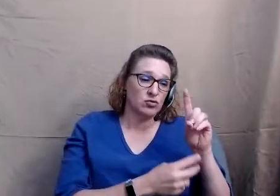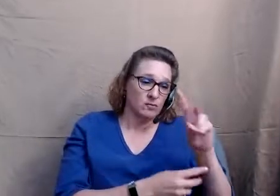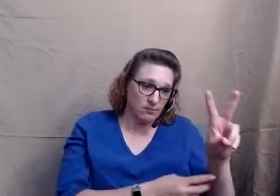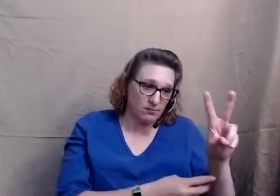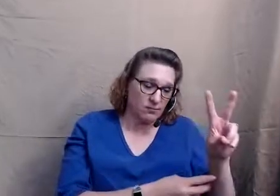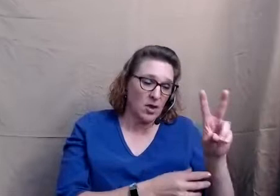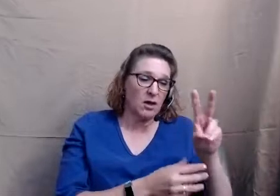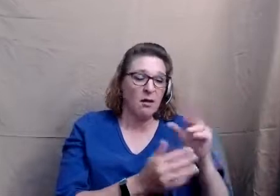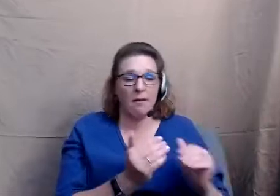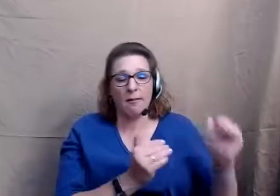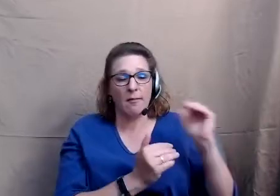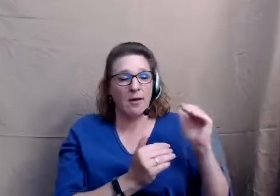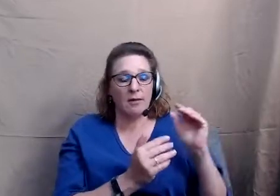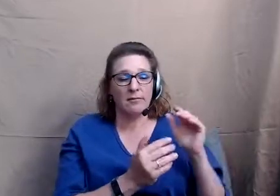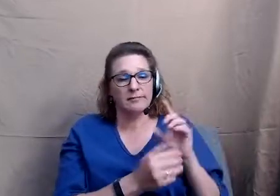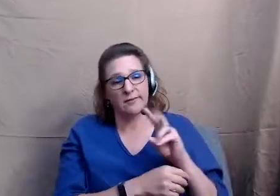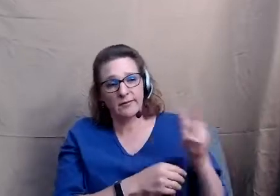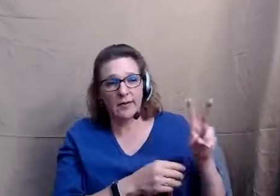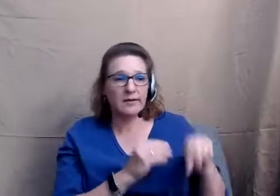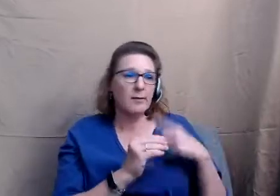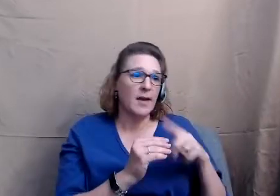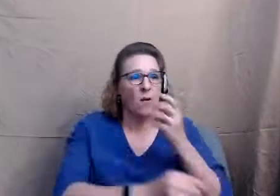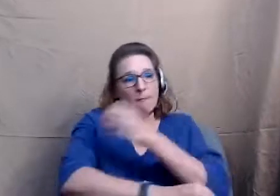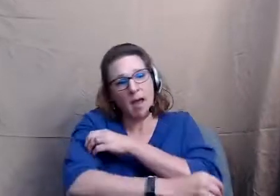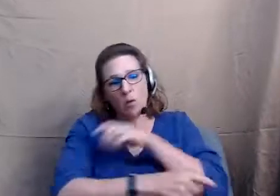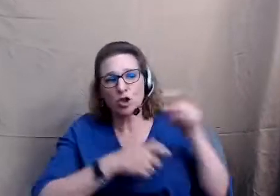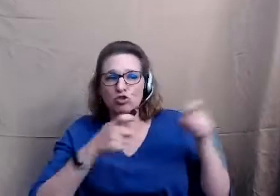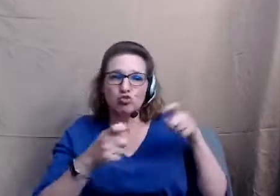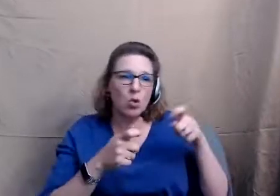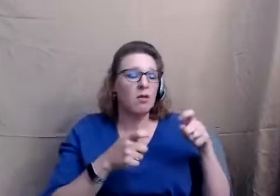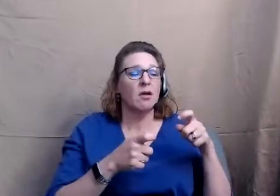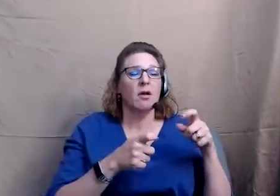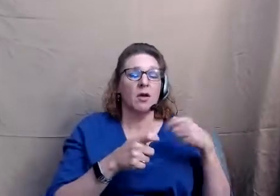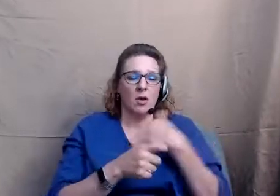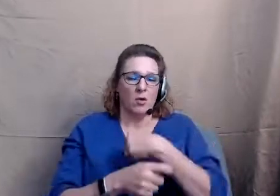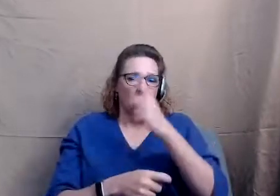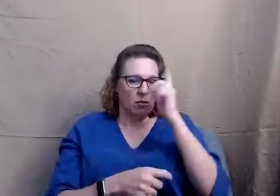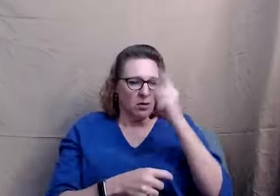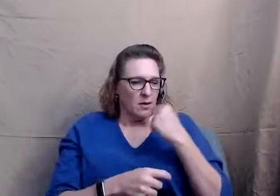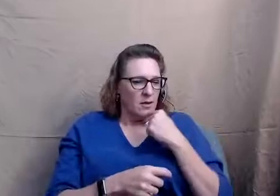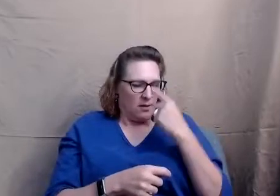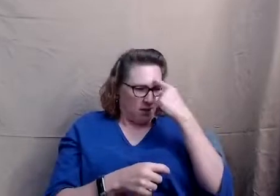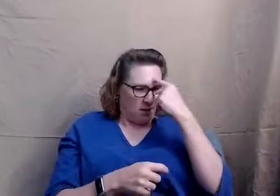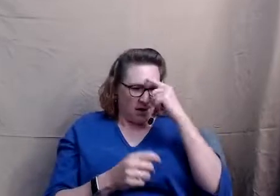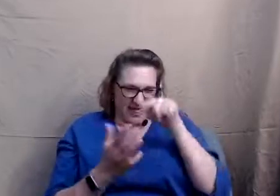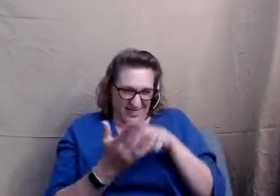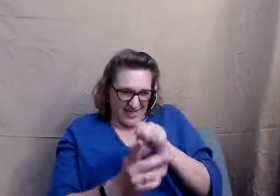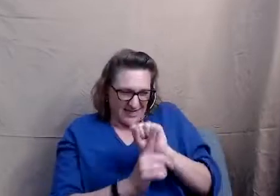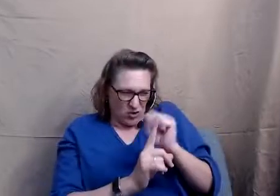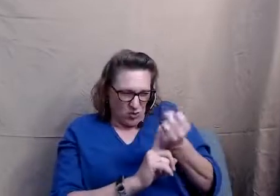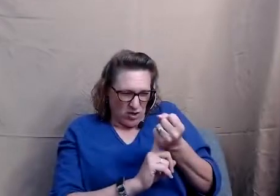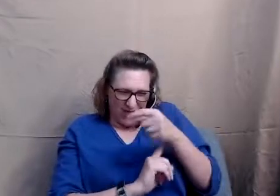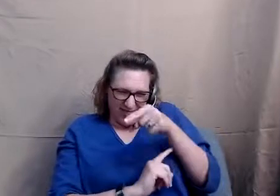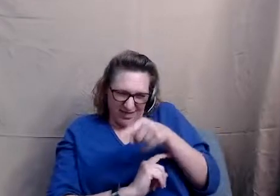general narrative of domestic violence is about power and control, and we really start to think about, okay, but why in this case, why this